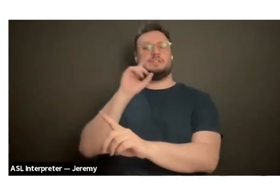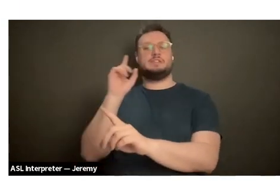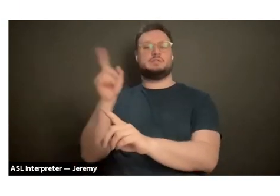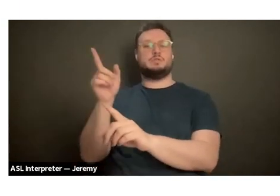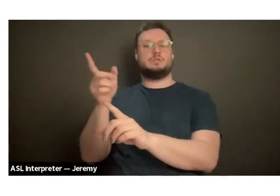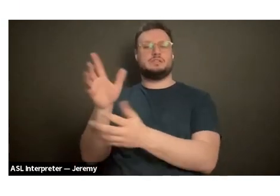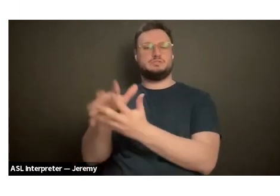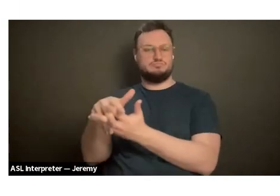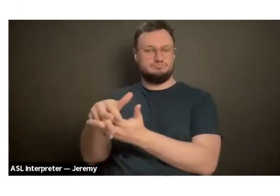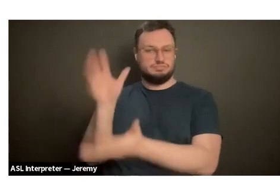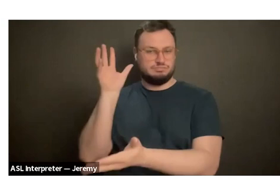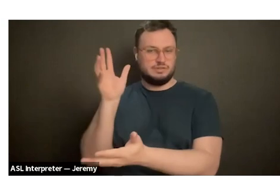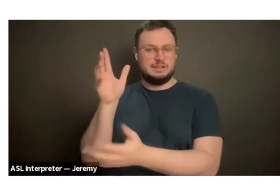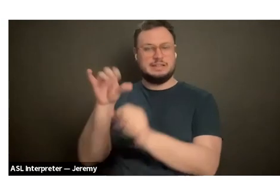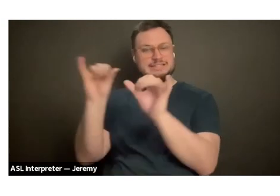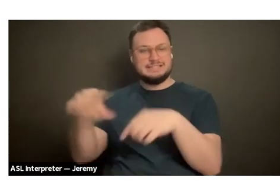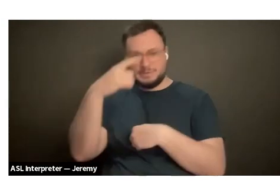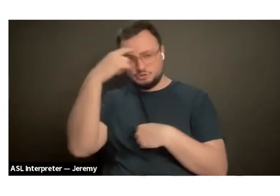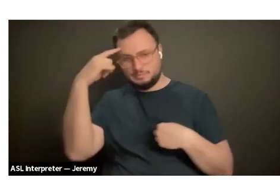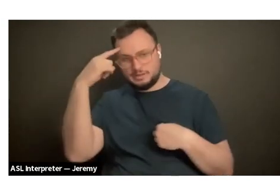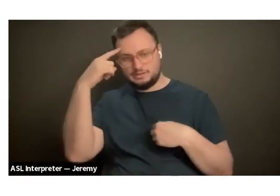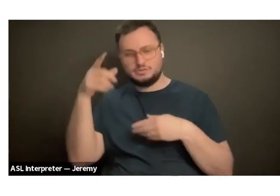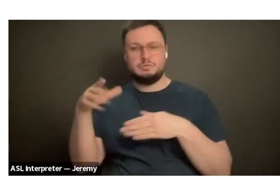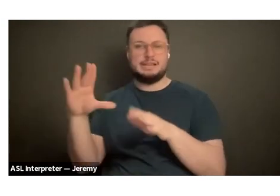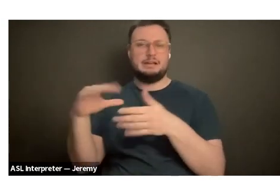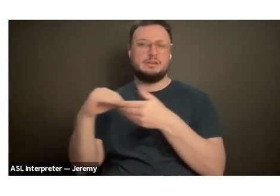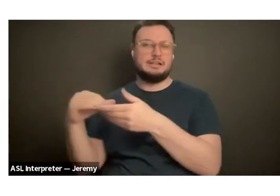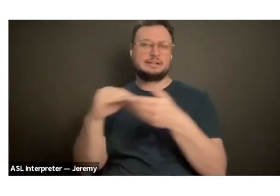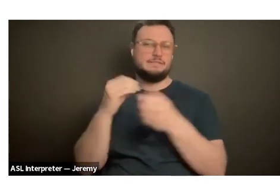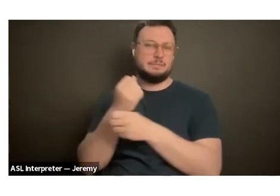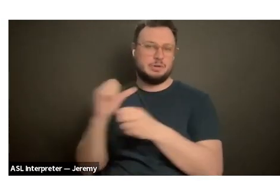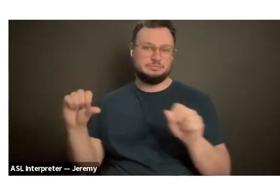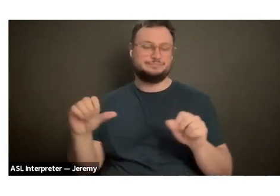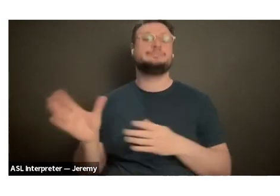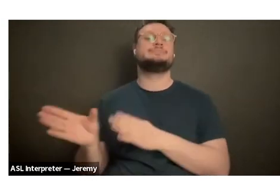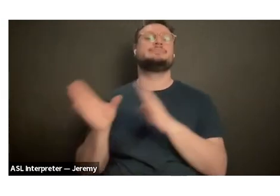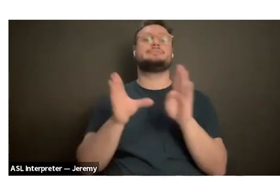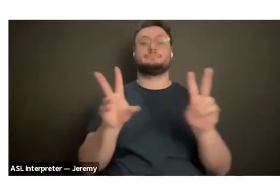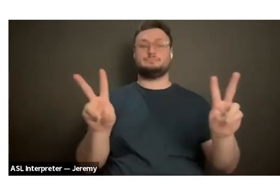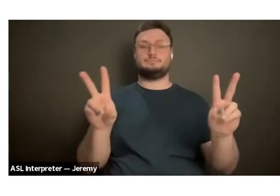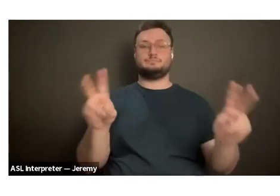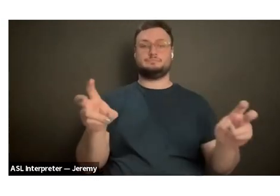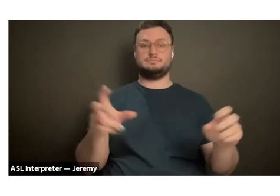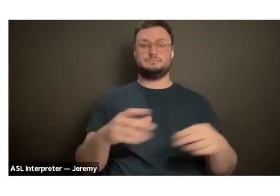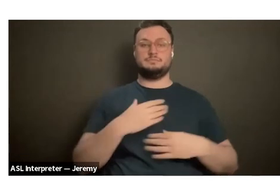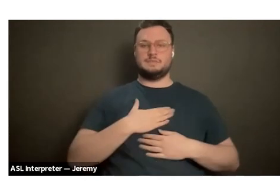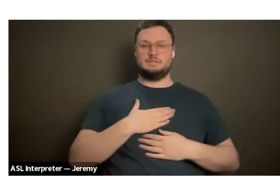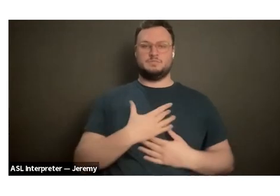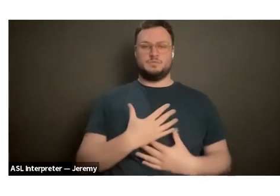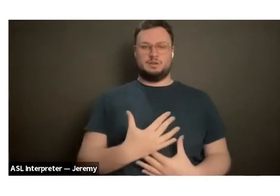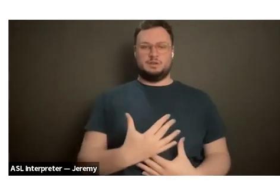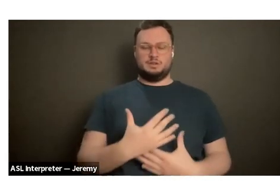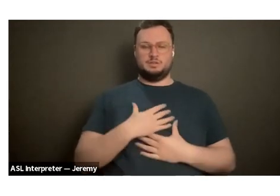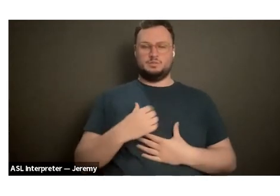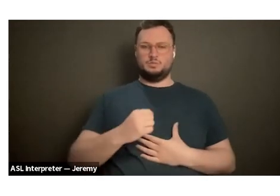Toby quotes, and opens quote, the breath is one of the biggest social justice